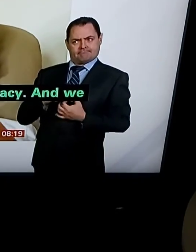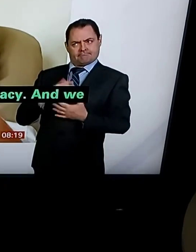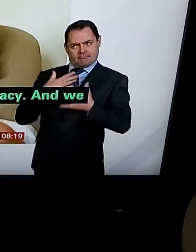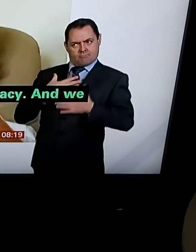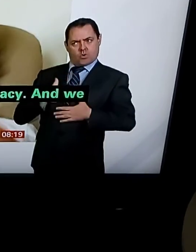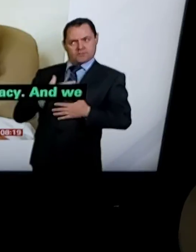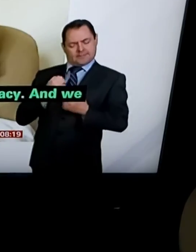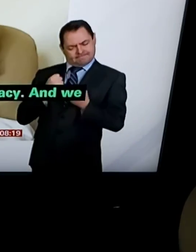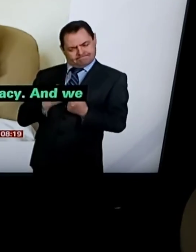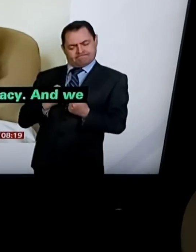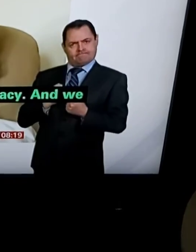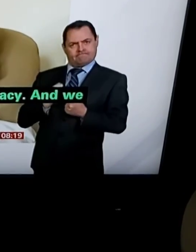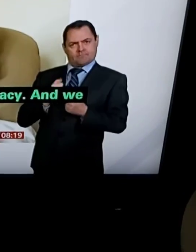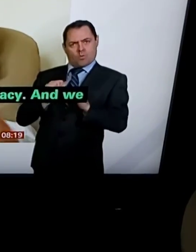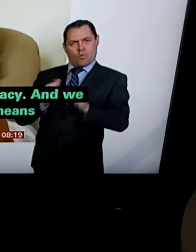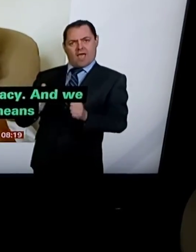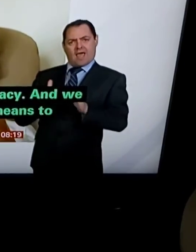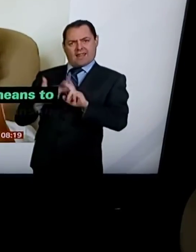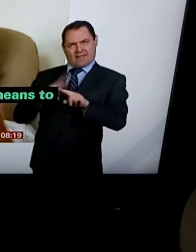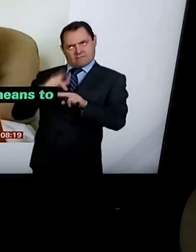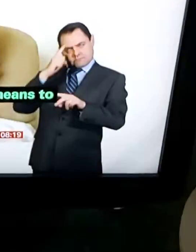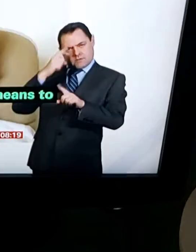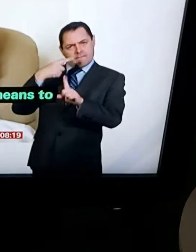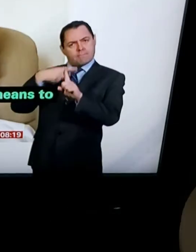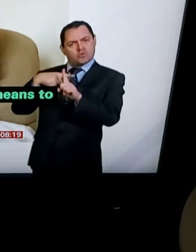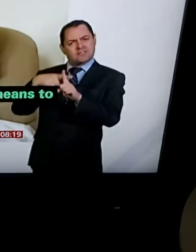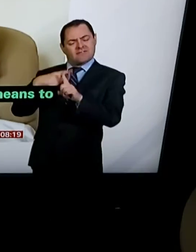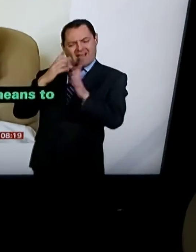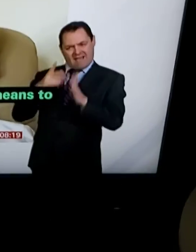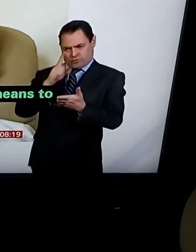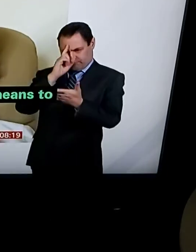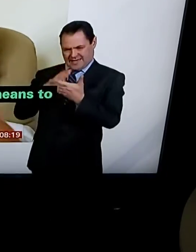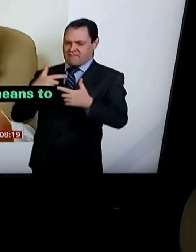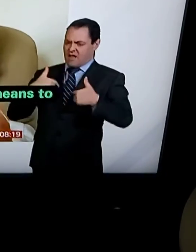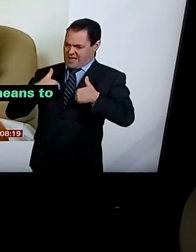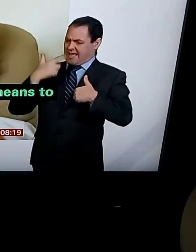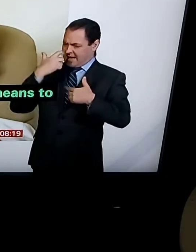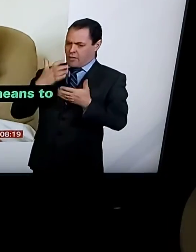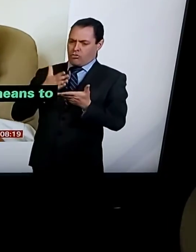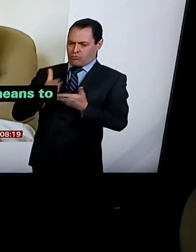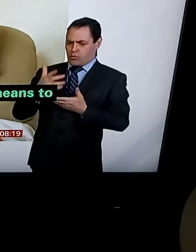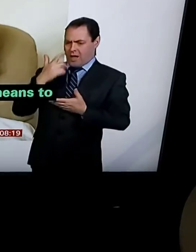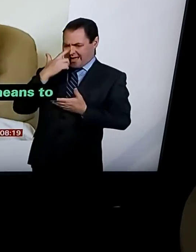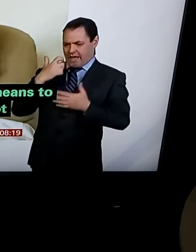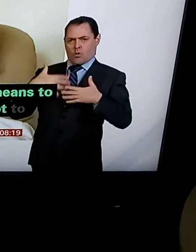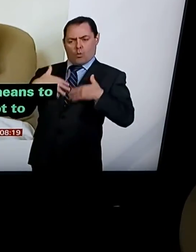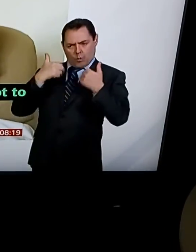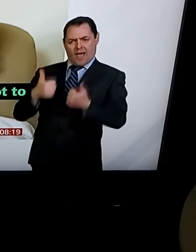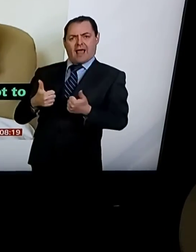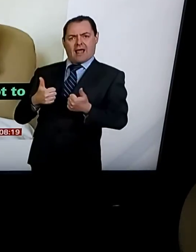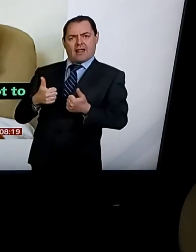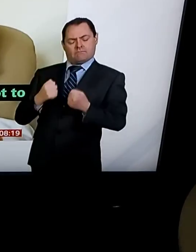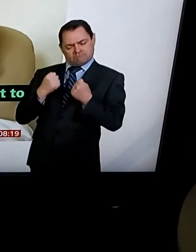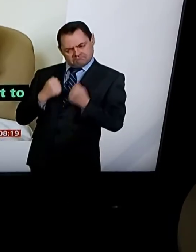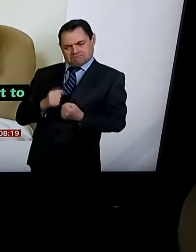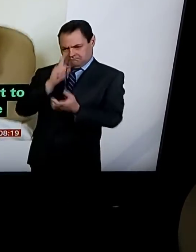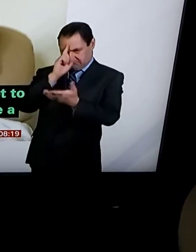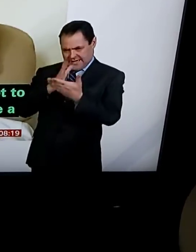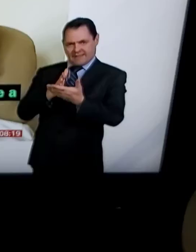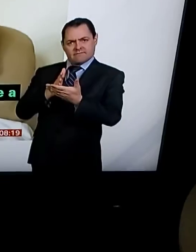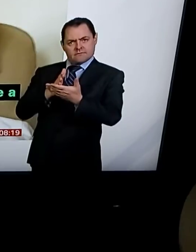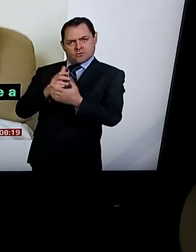to keep us well. But you've got to believe it, and it's got to be a sincere belief and